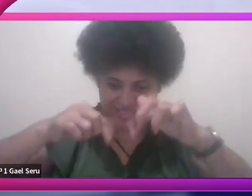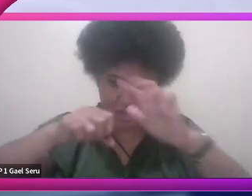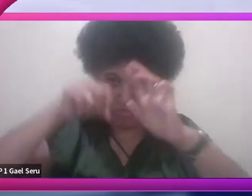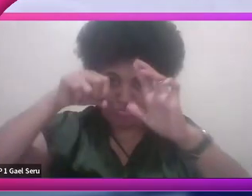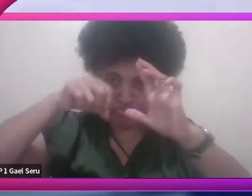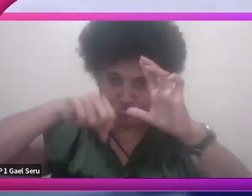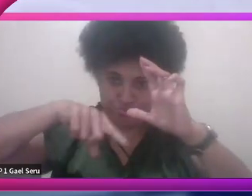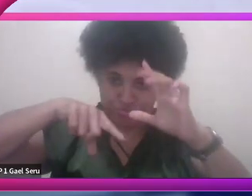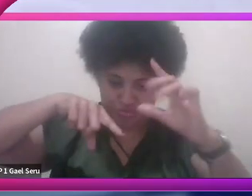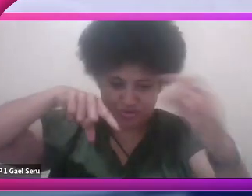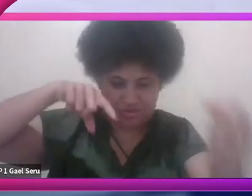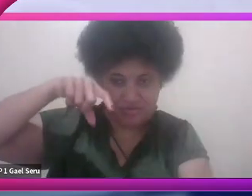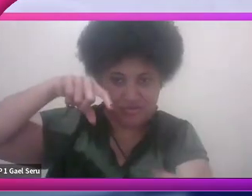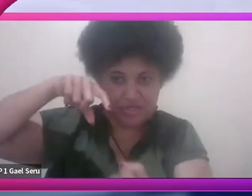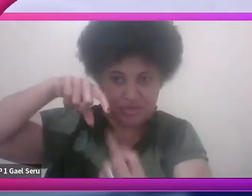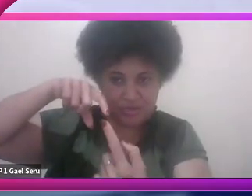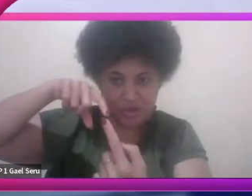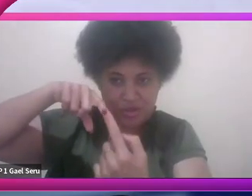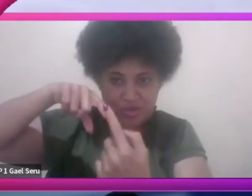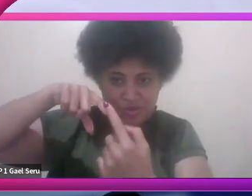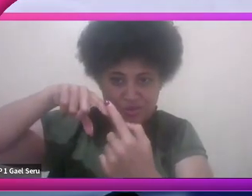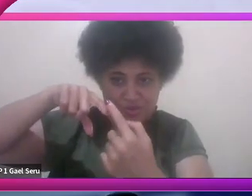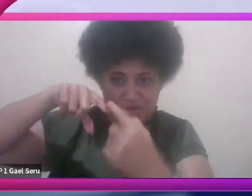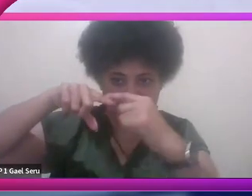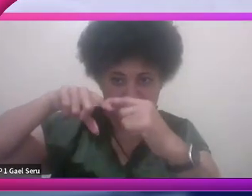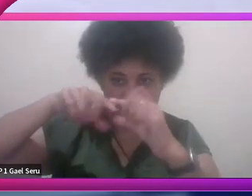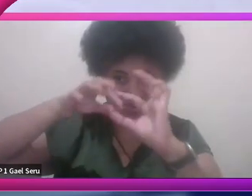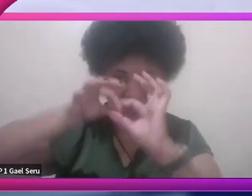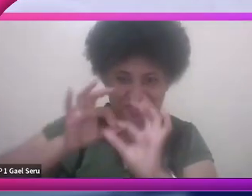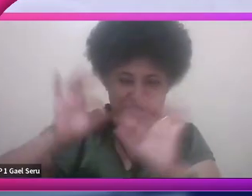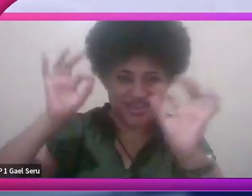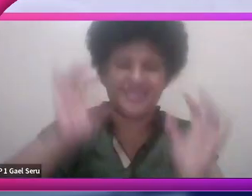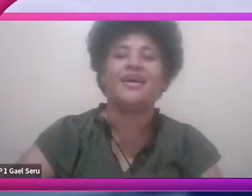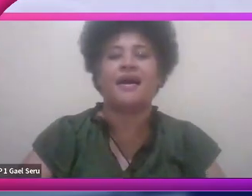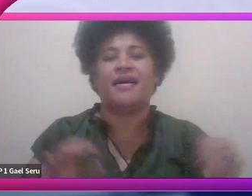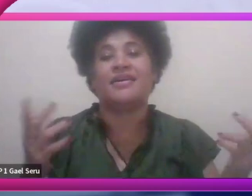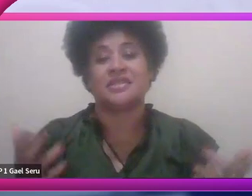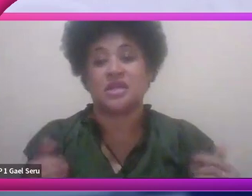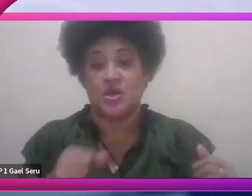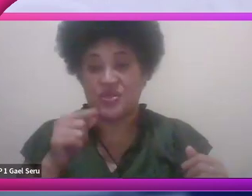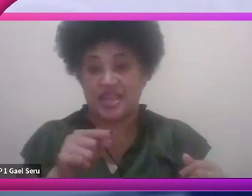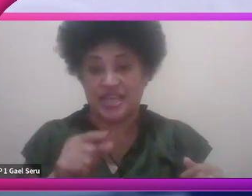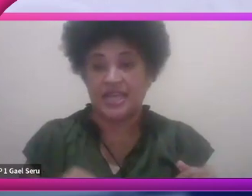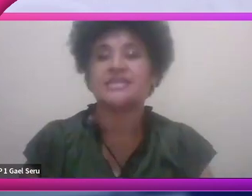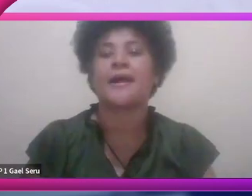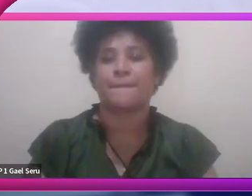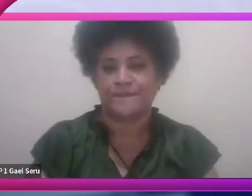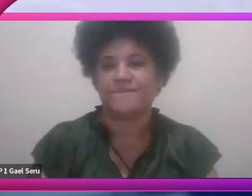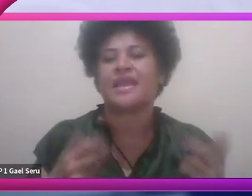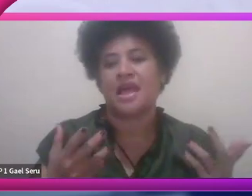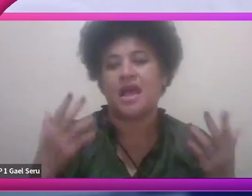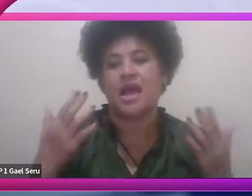male come in, then they will form a fertility. So this hormone will trigger